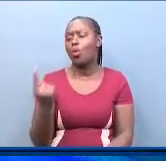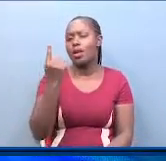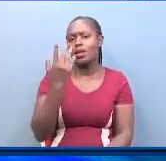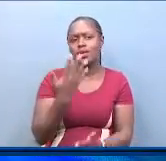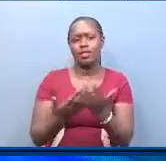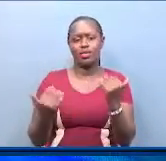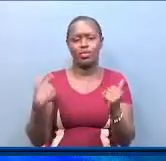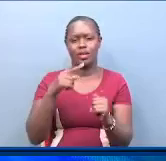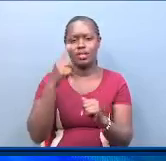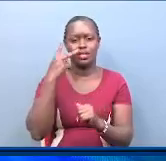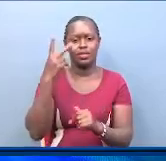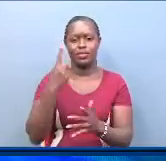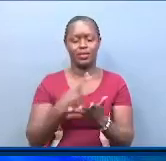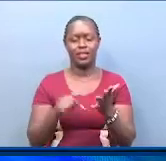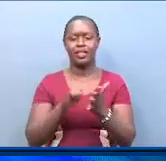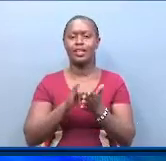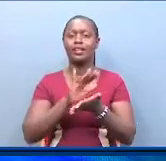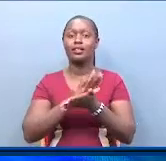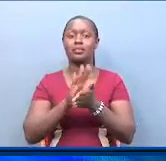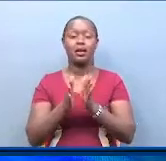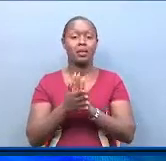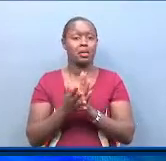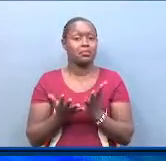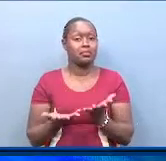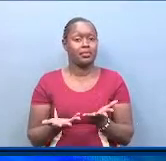are finding is that